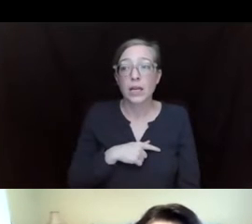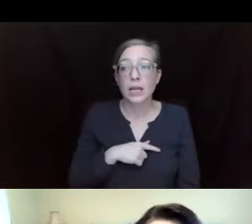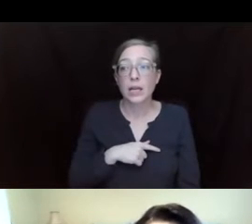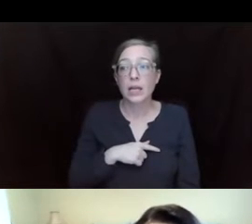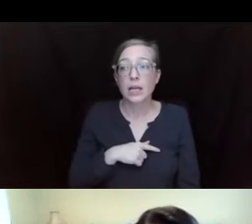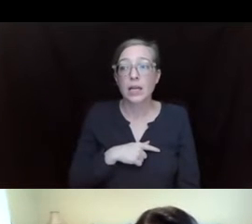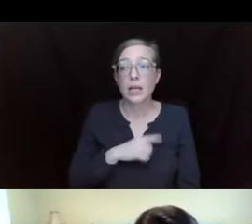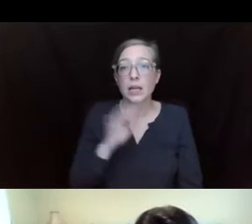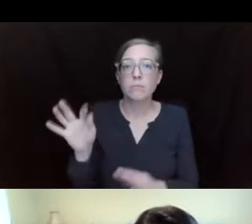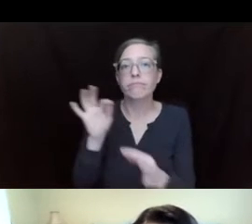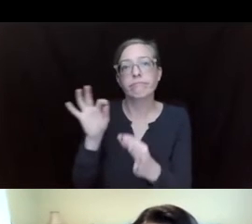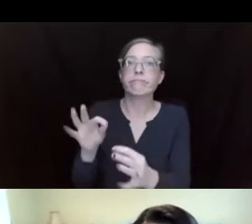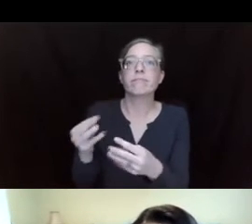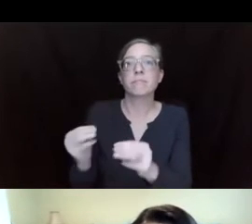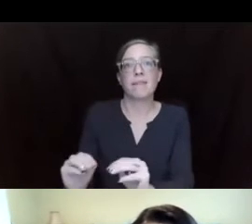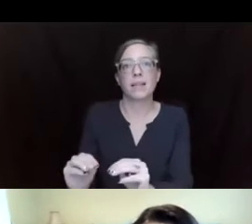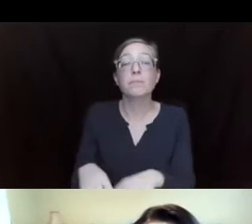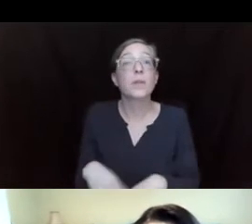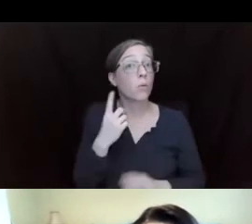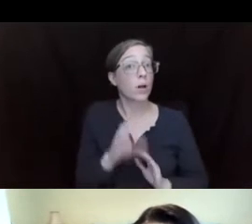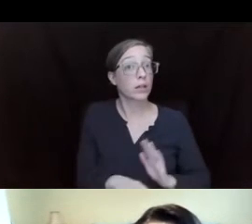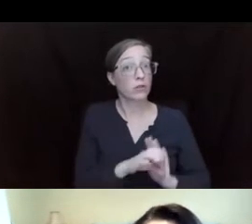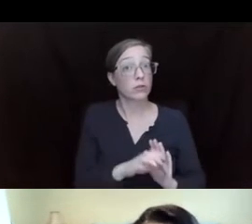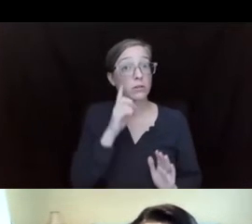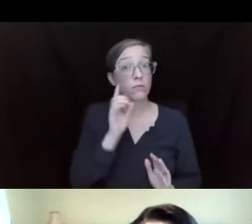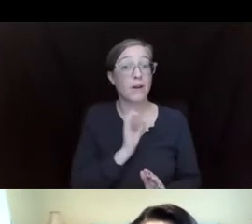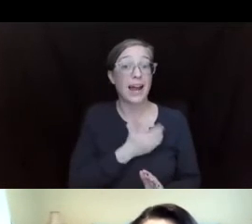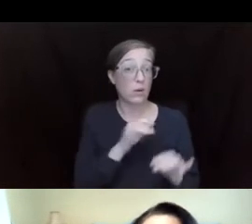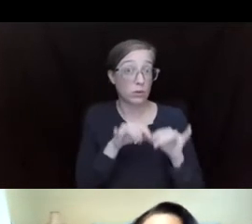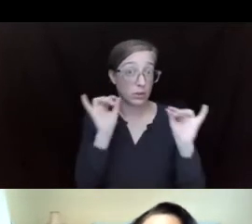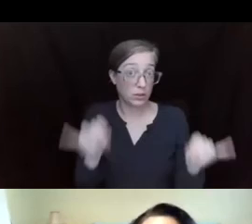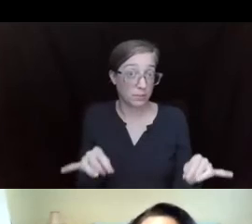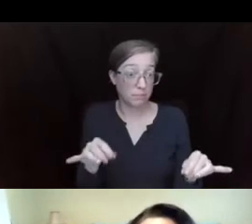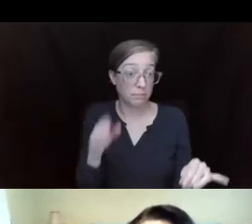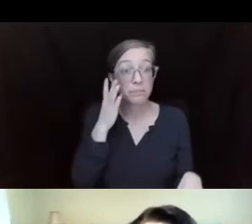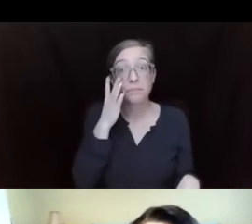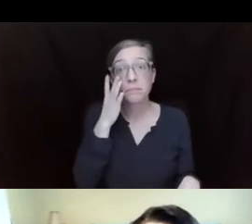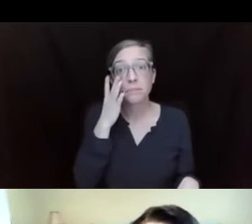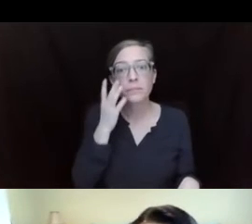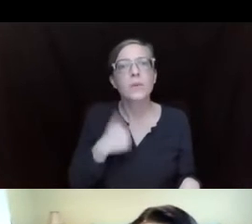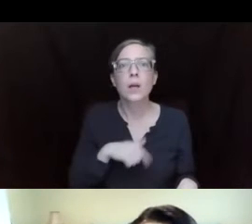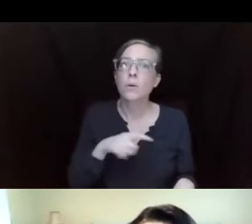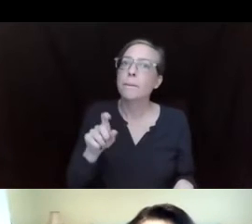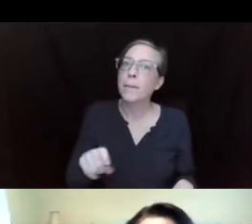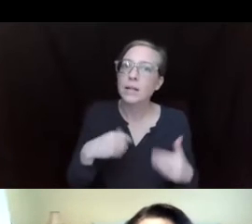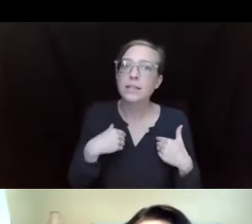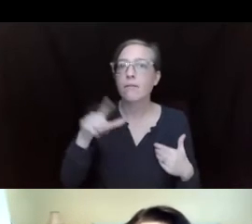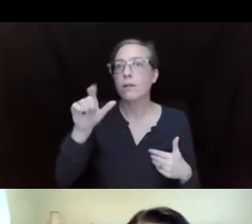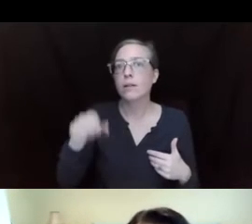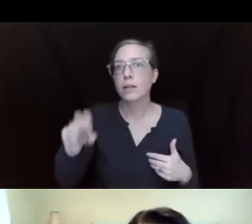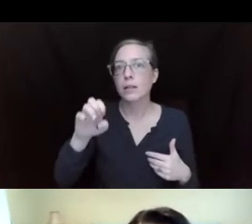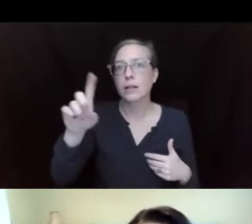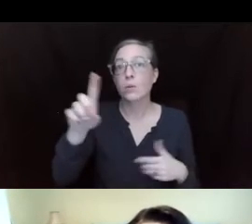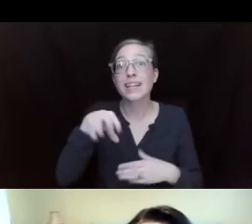flow. One characteristic of our system is for our systems to work, we need to have liquid inside the channel that has